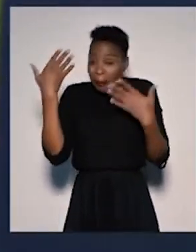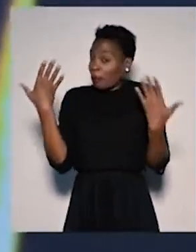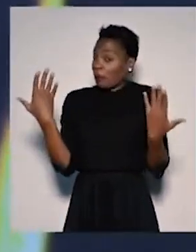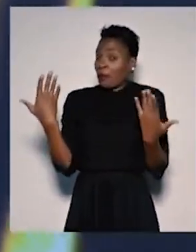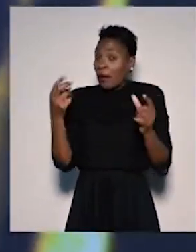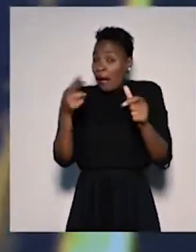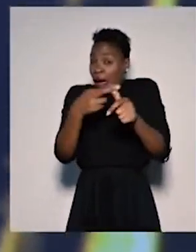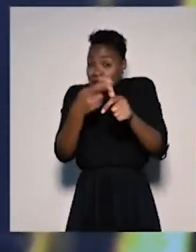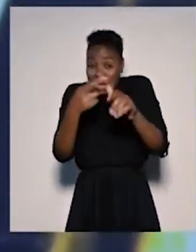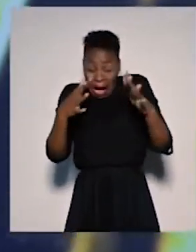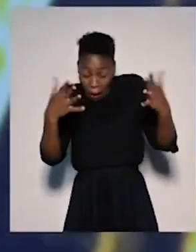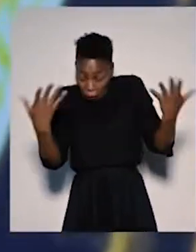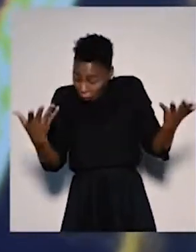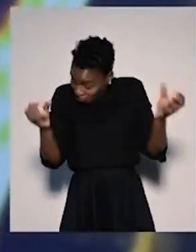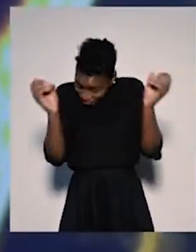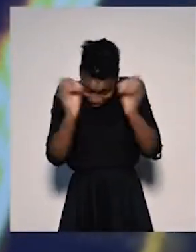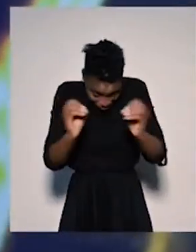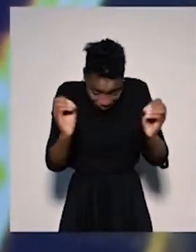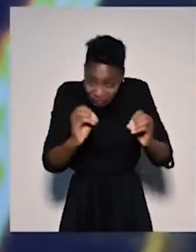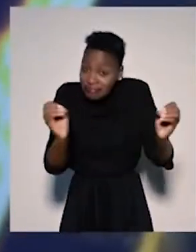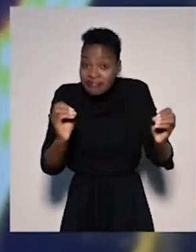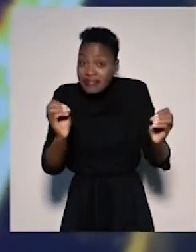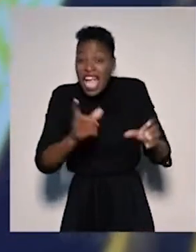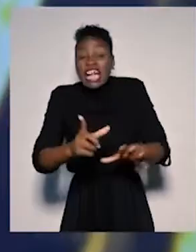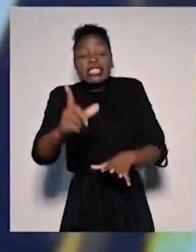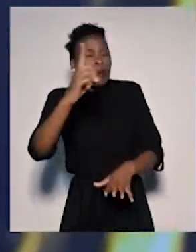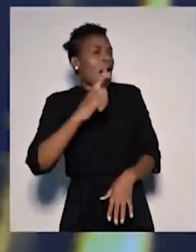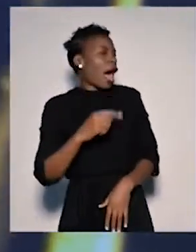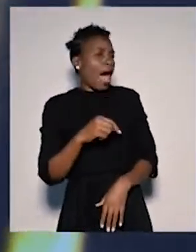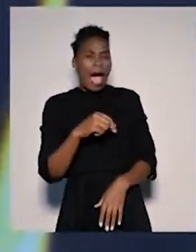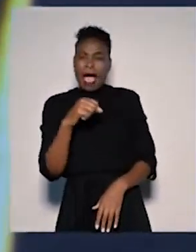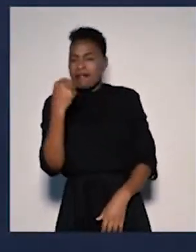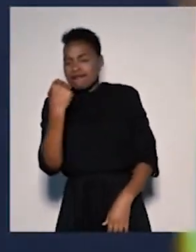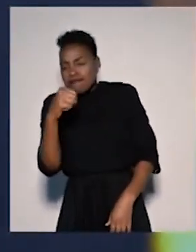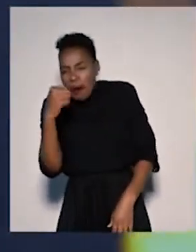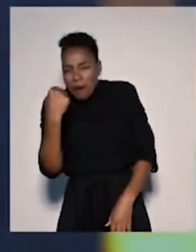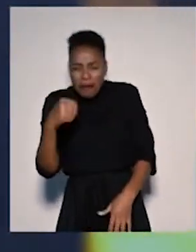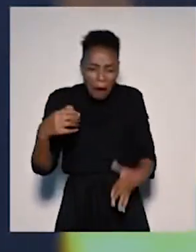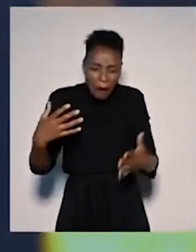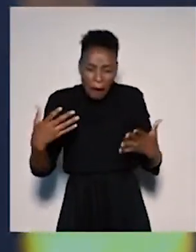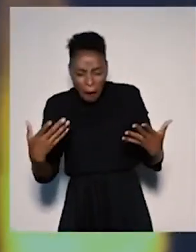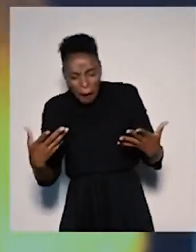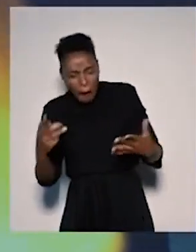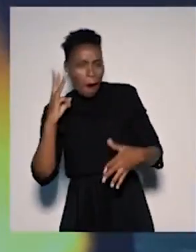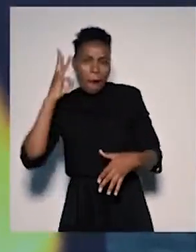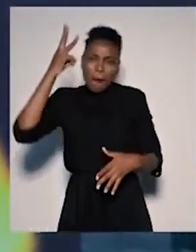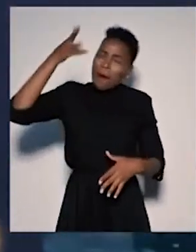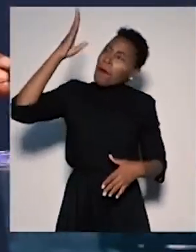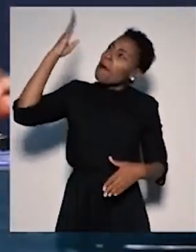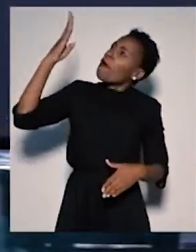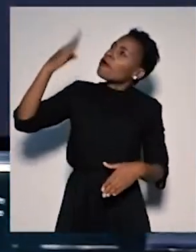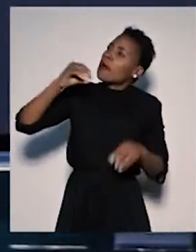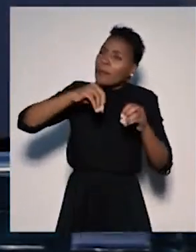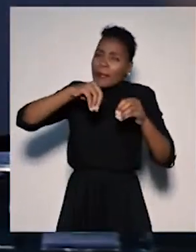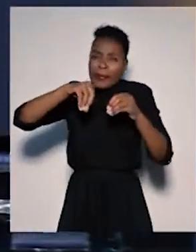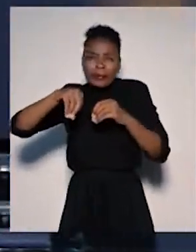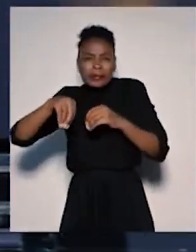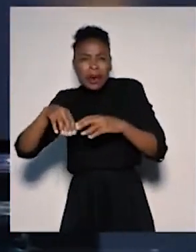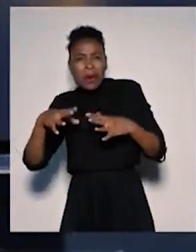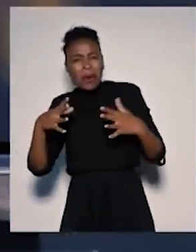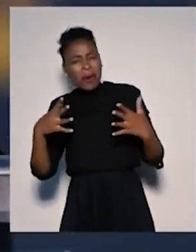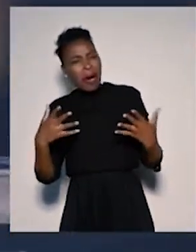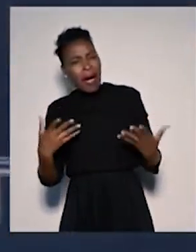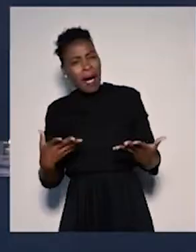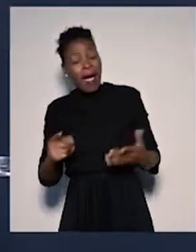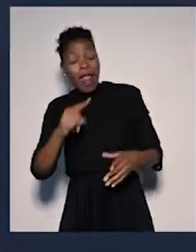answer it. Some of them would actually tell you that, no, if you want to know God's will for your life, you must put out a fleece.